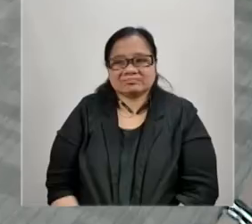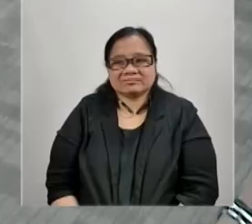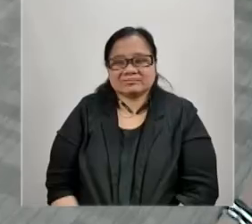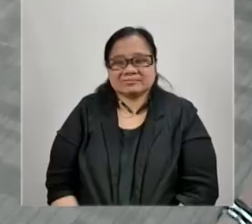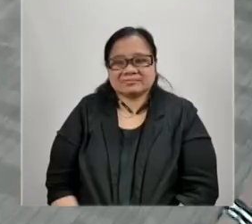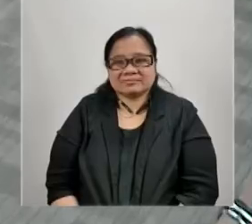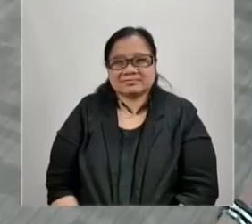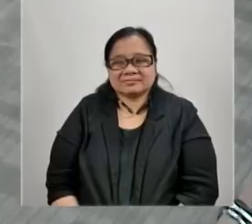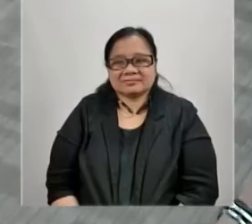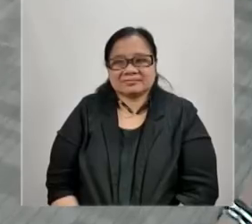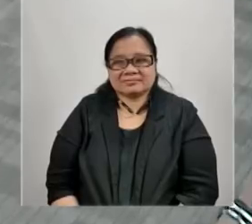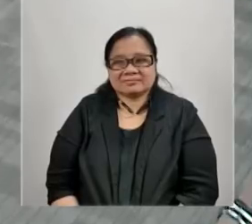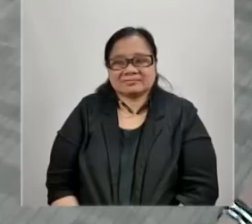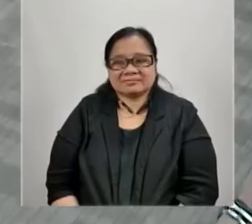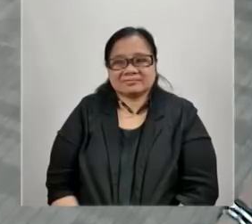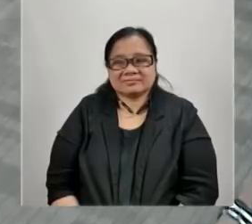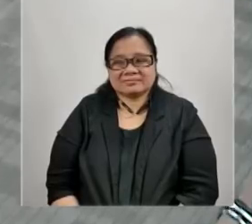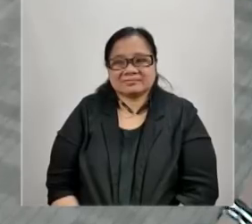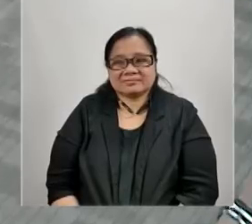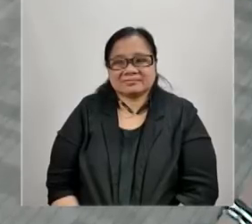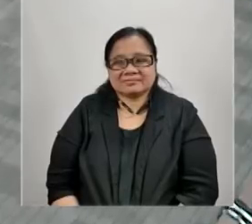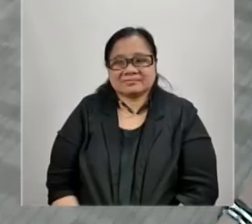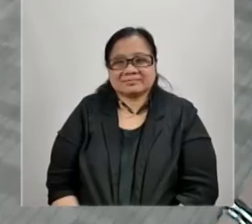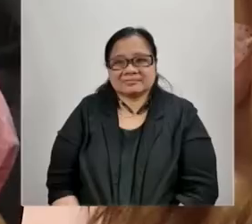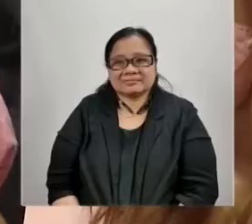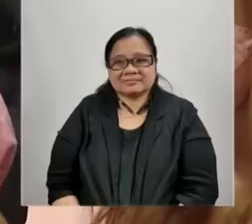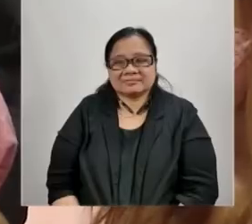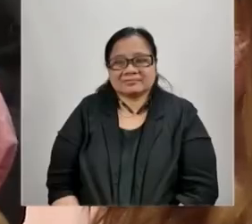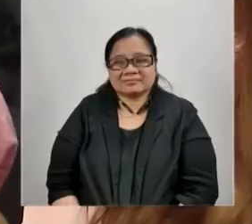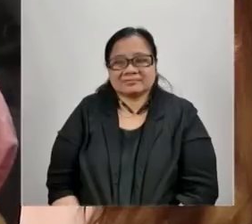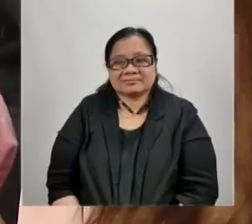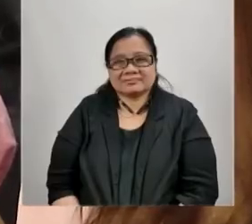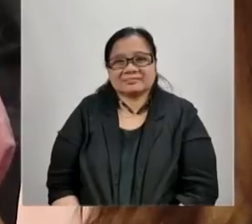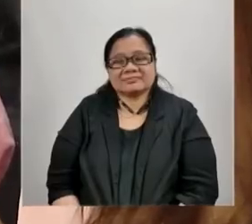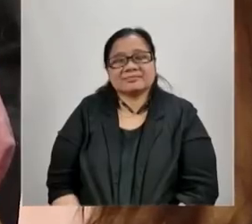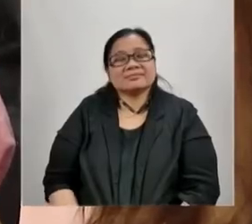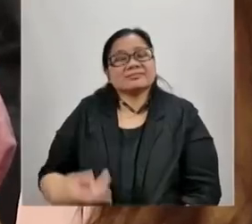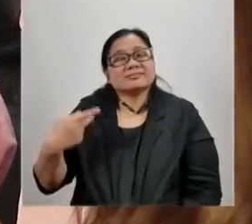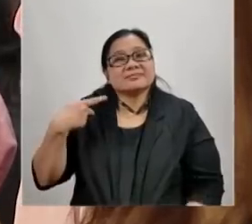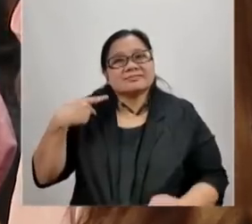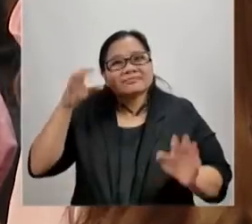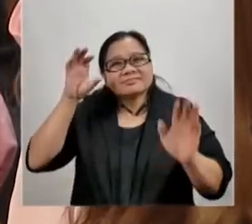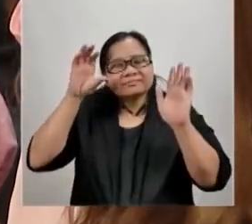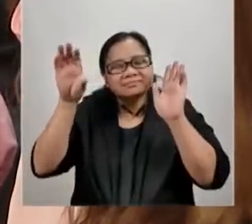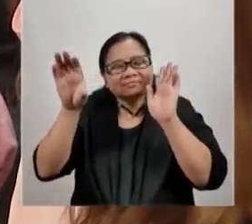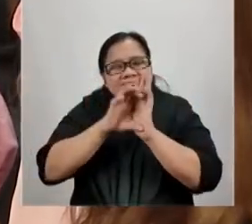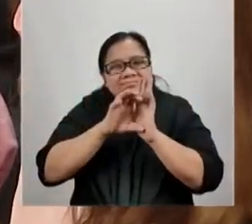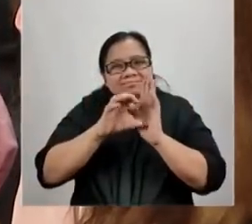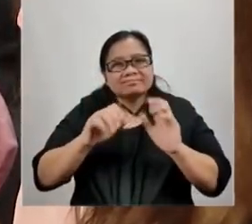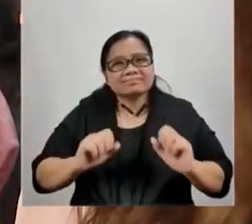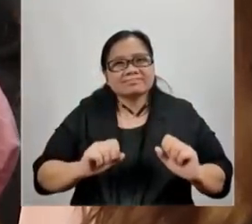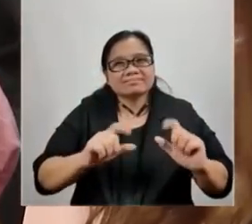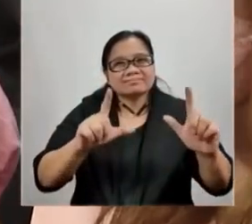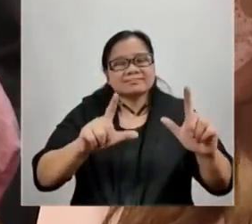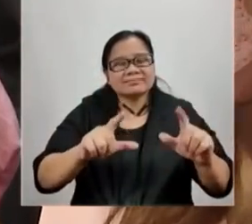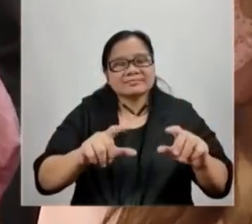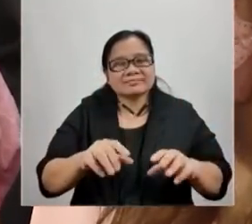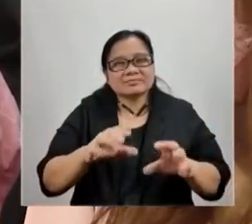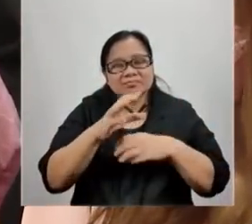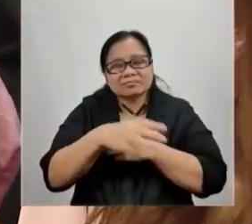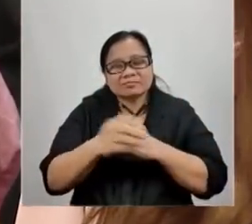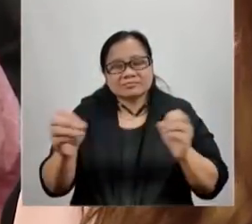Follow-up lang po. Sige po. May photos po, ma'am, na na-upload sa Office of the President na social media